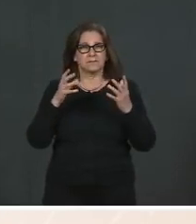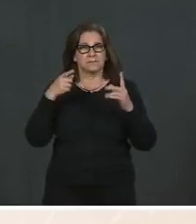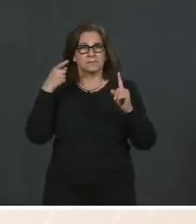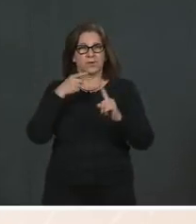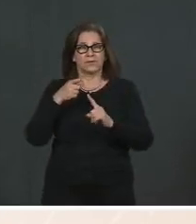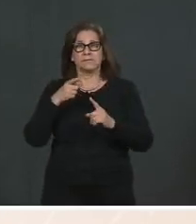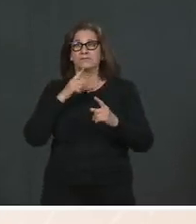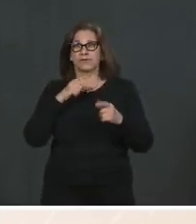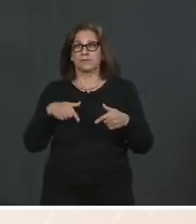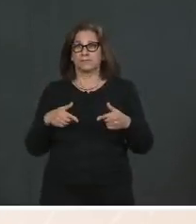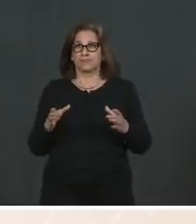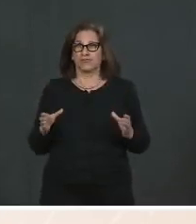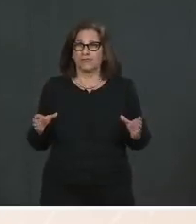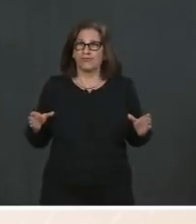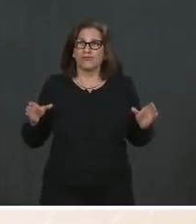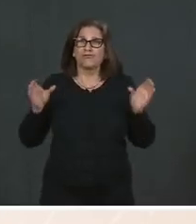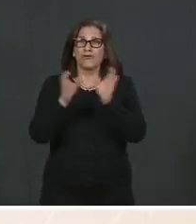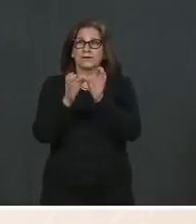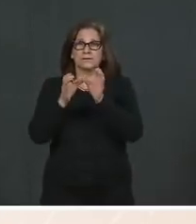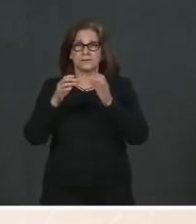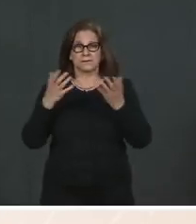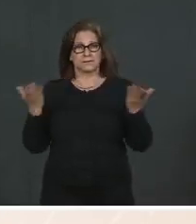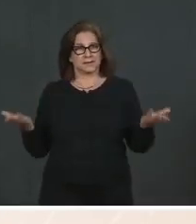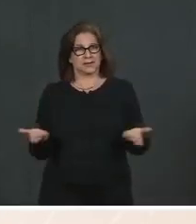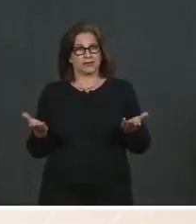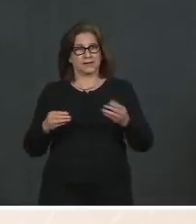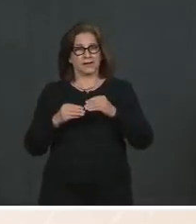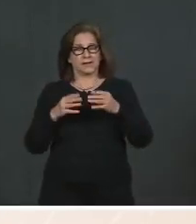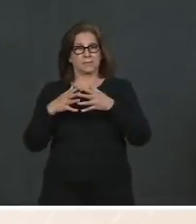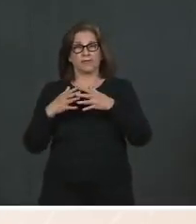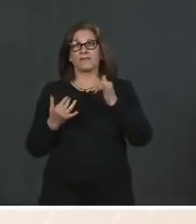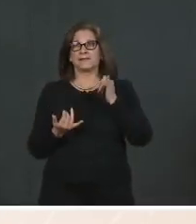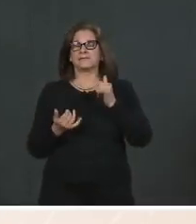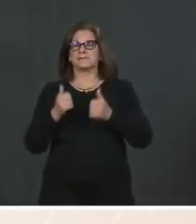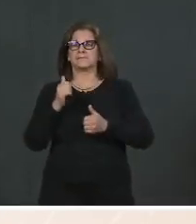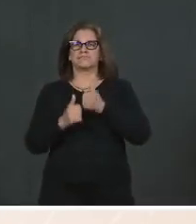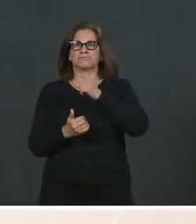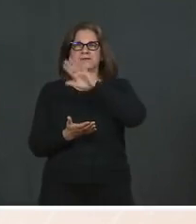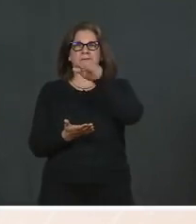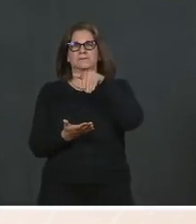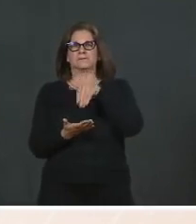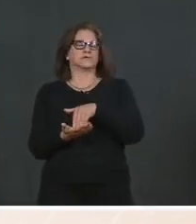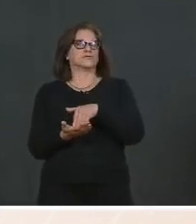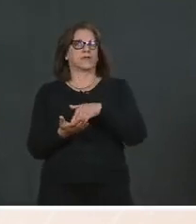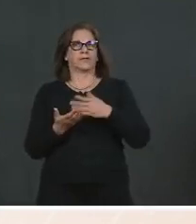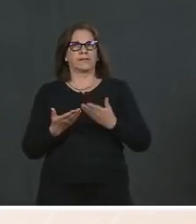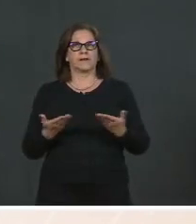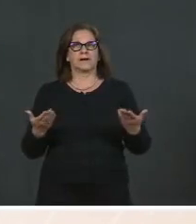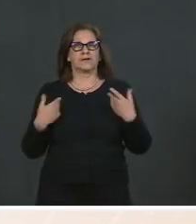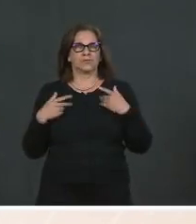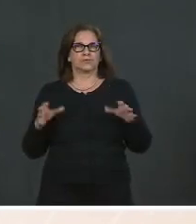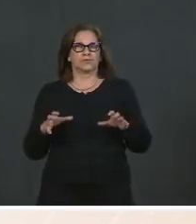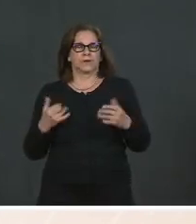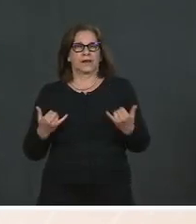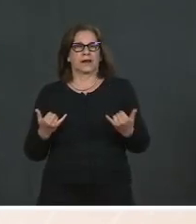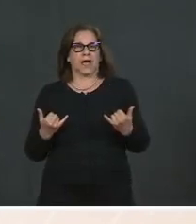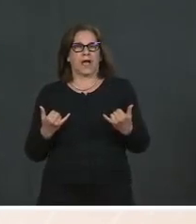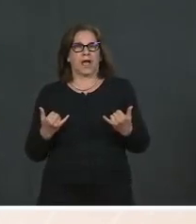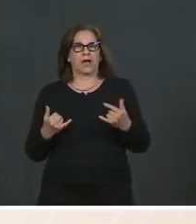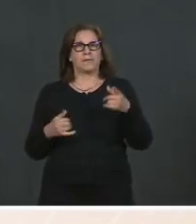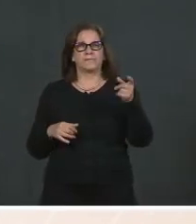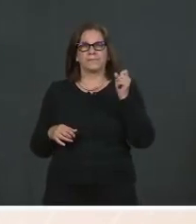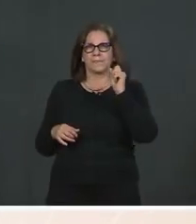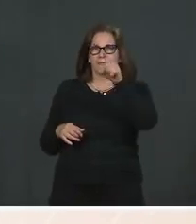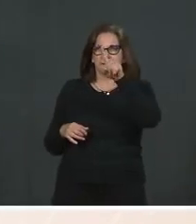central to what we do, and he will, of course, be watching the trial closely. Have you spoken to the family of George Floyd in the lead up to the trial? I don't have any calls to read out. He obviously spoke